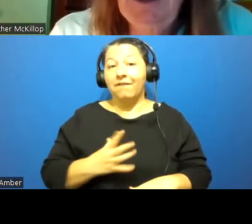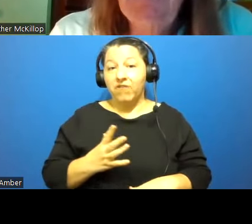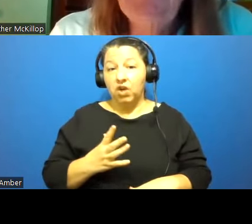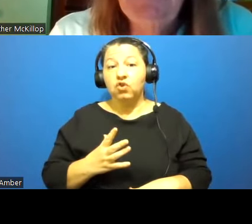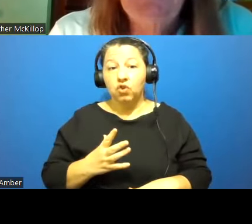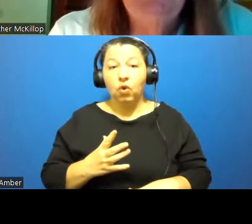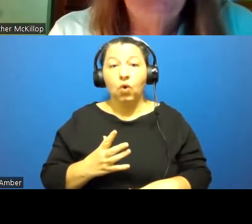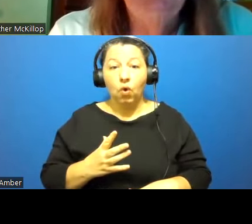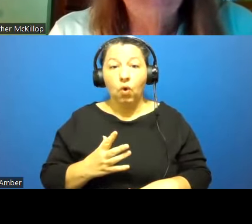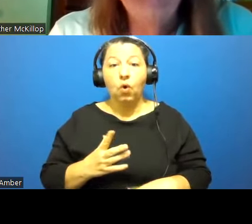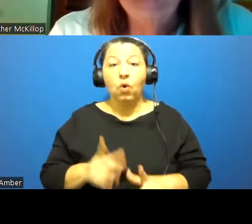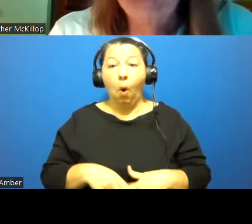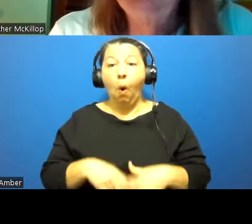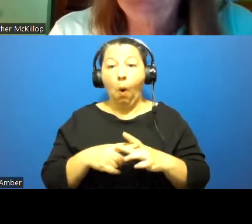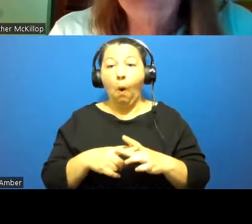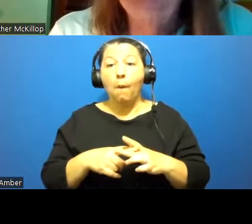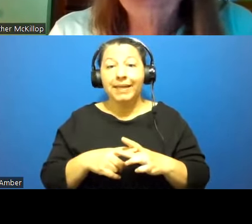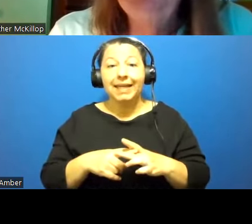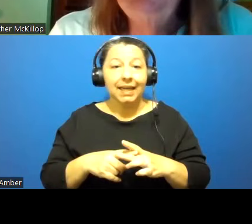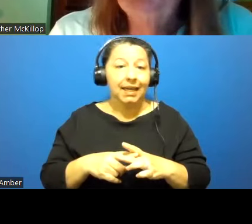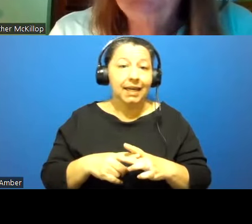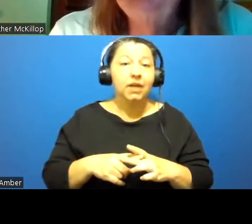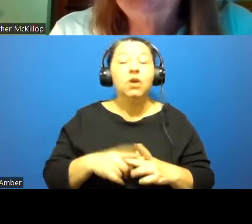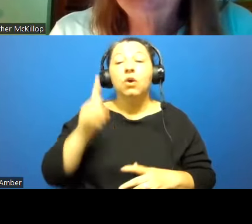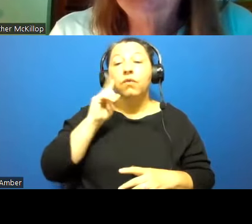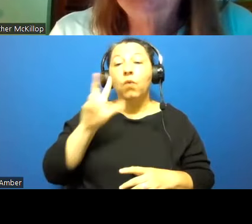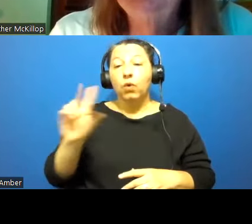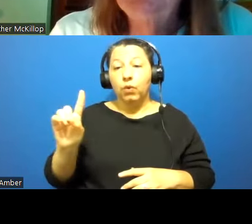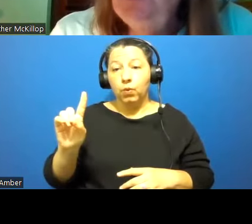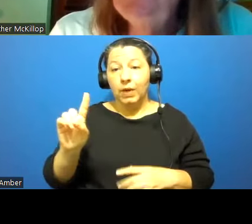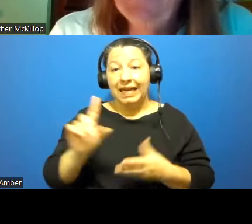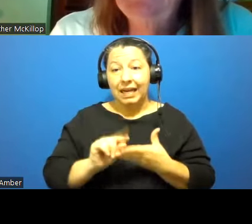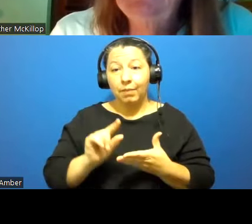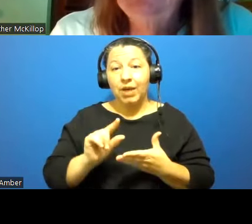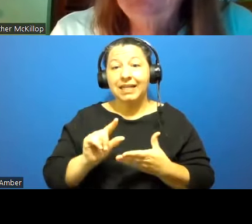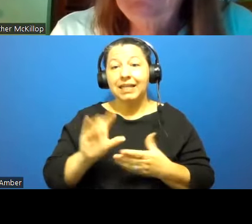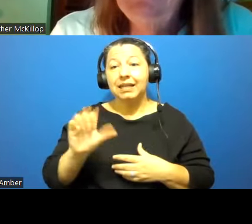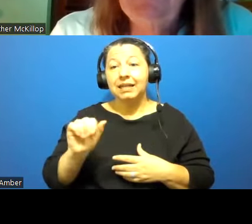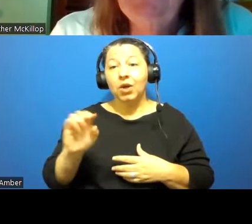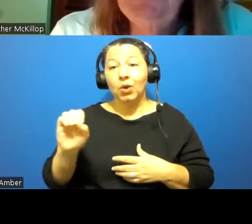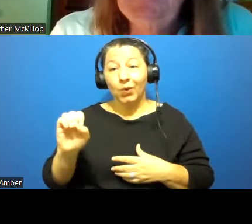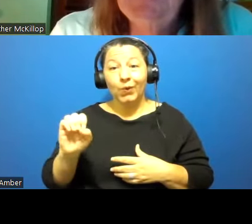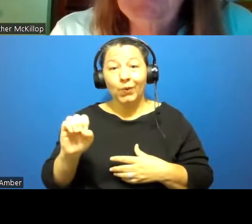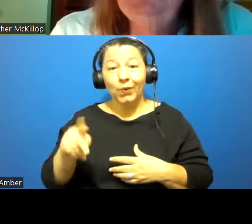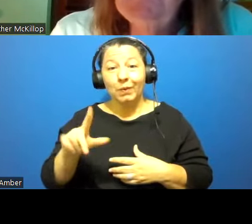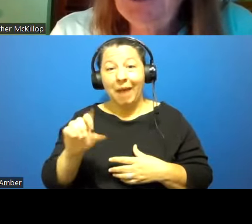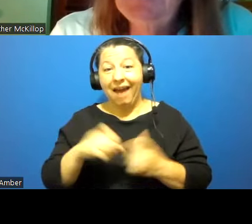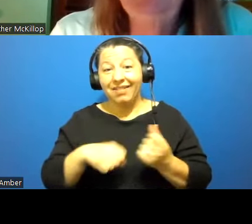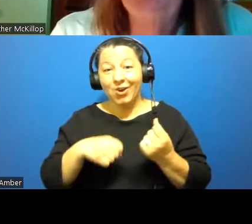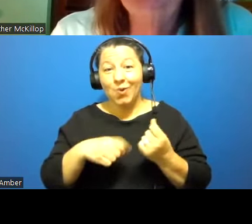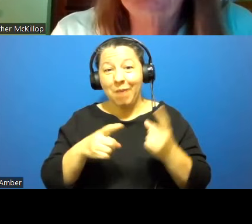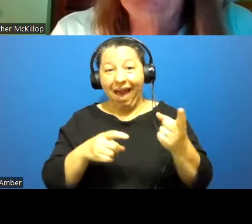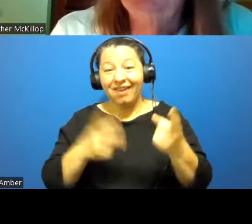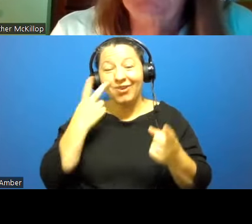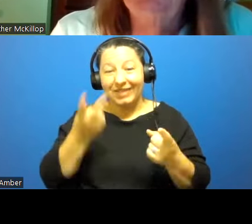opening of the 3D printed canoe paddle. Here you see it in an exhibit, and